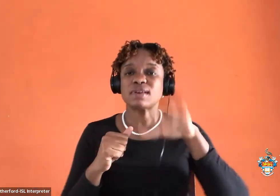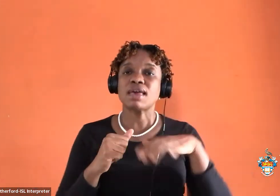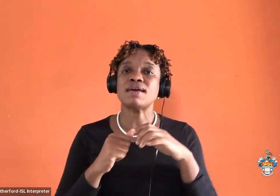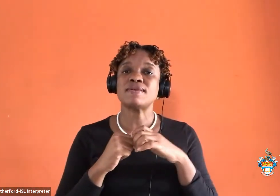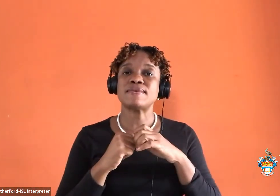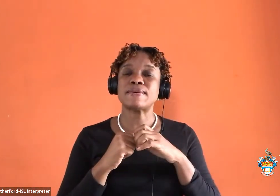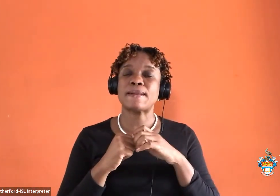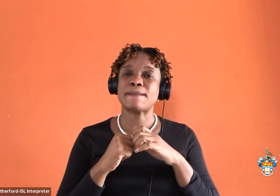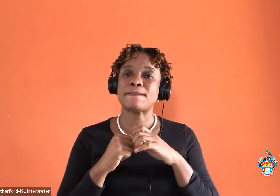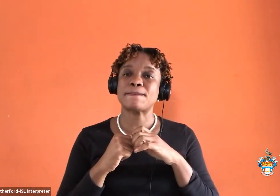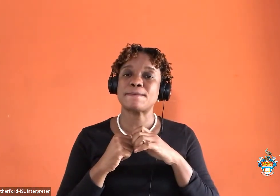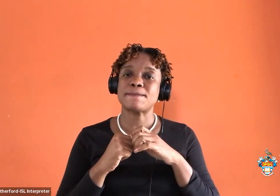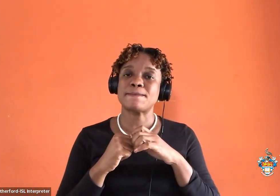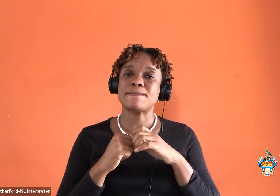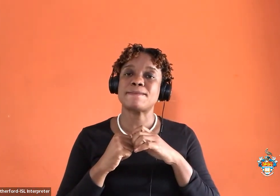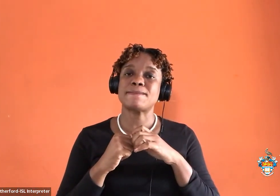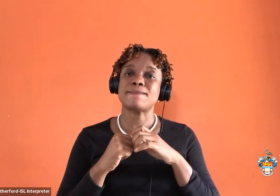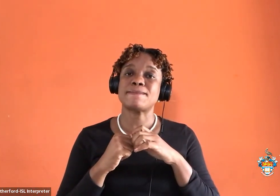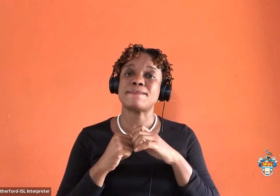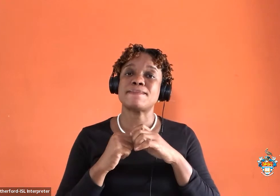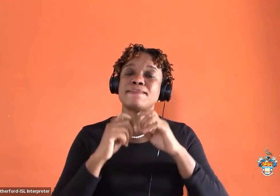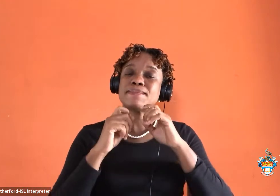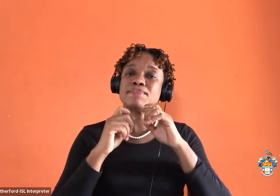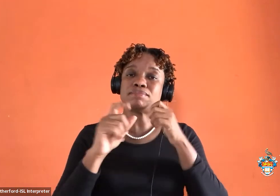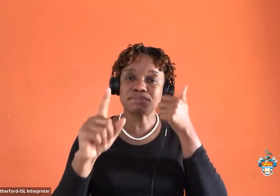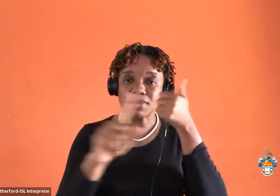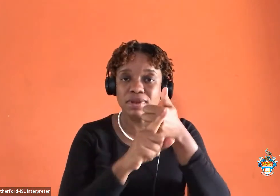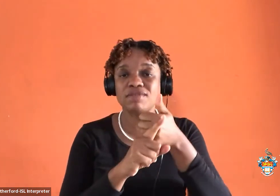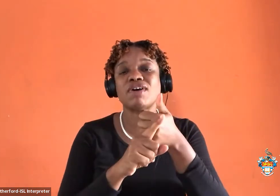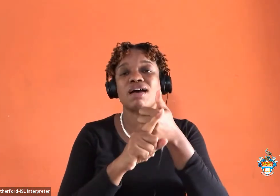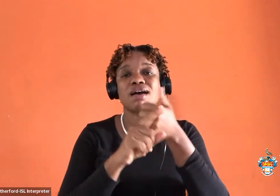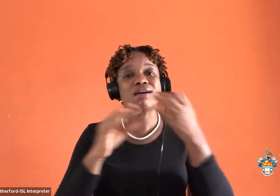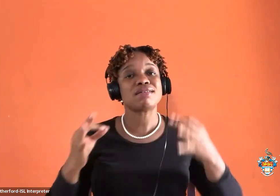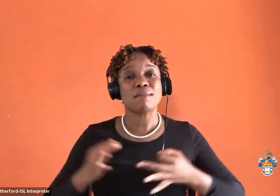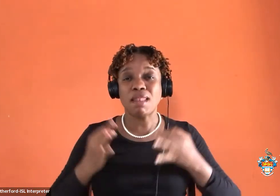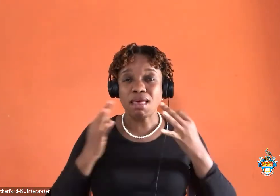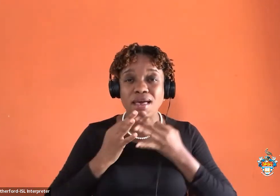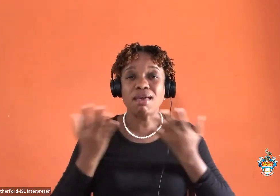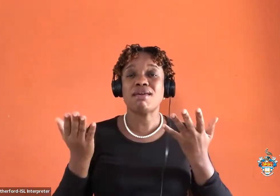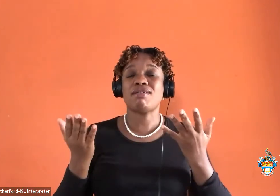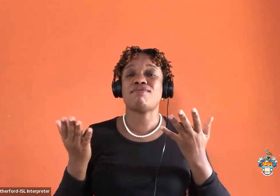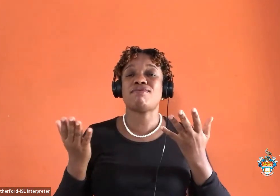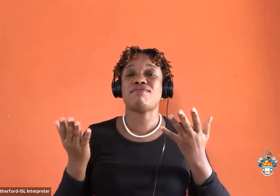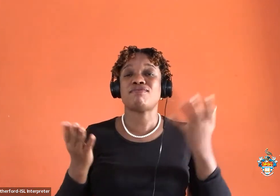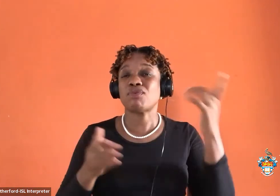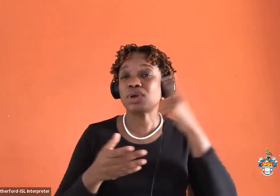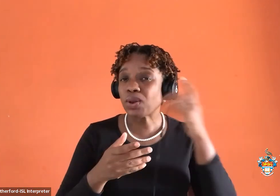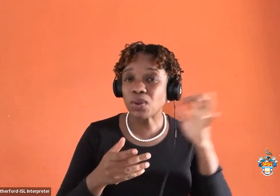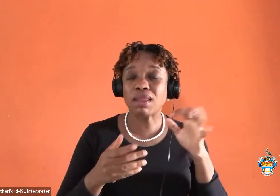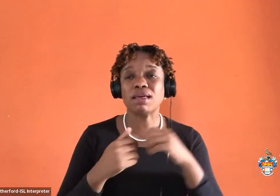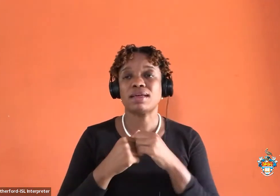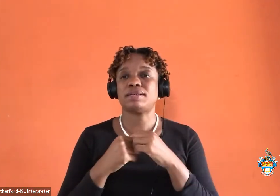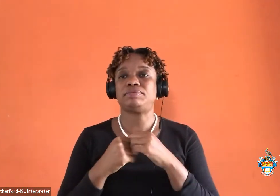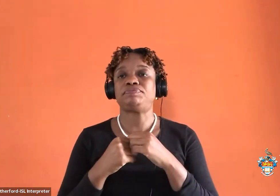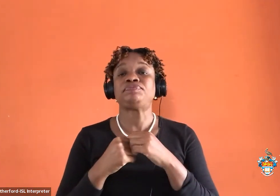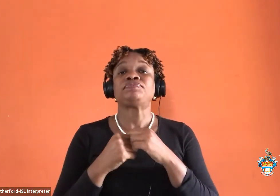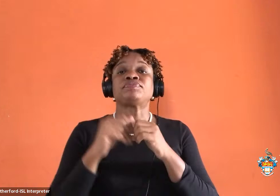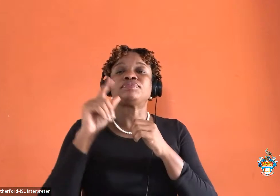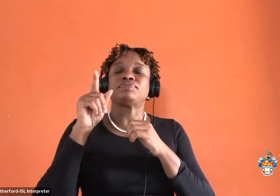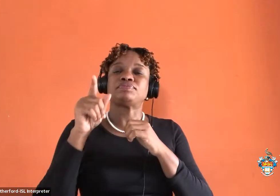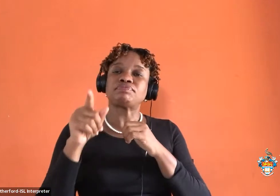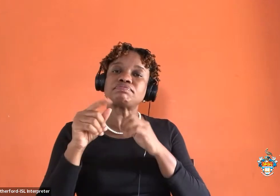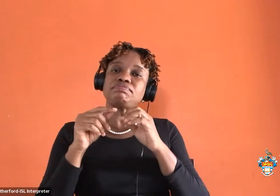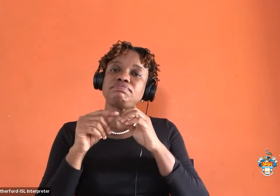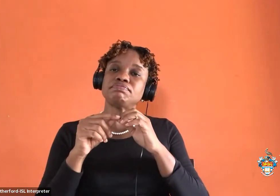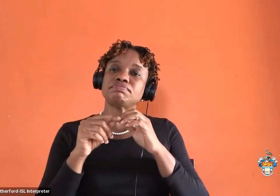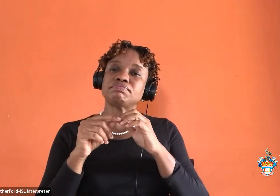a poorer quality of life if they have more than one disabilities. Well, in contrast to that, though, you did,